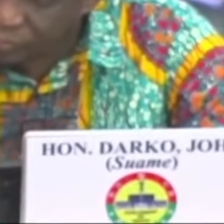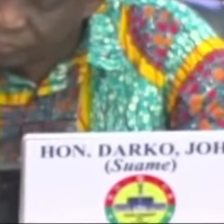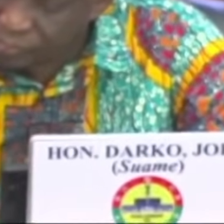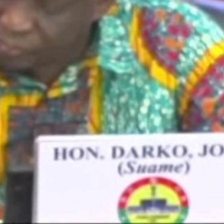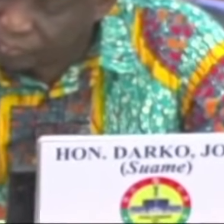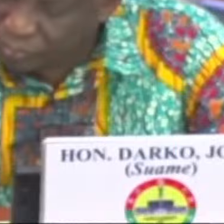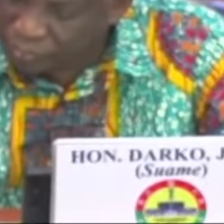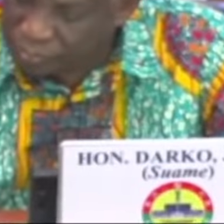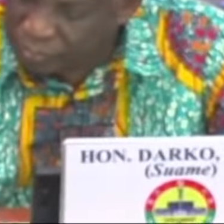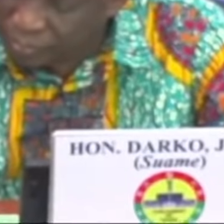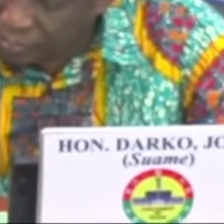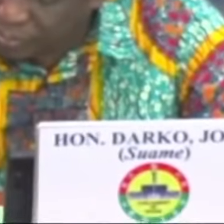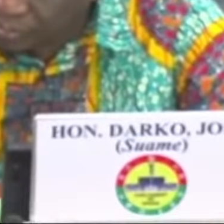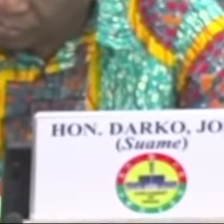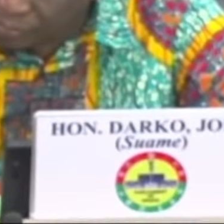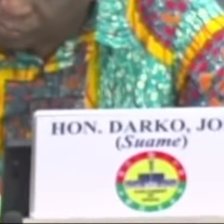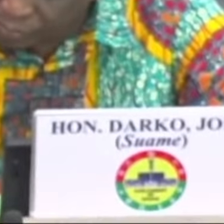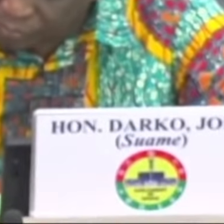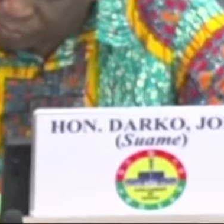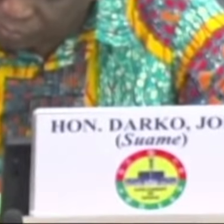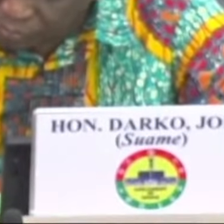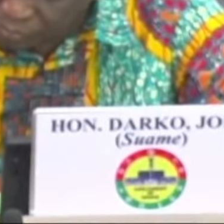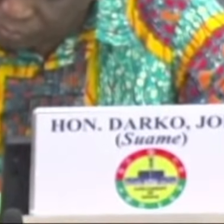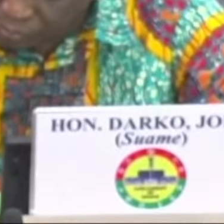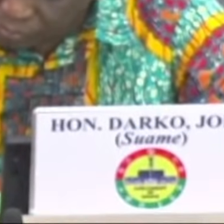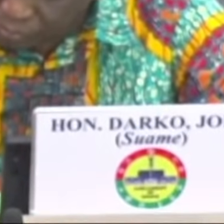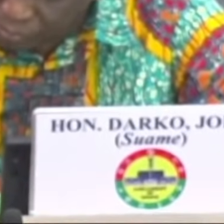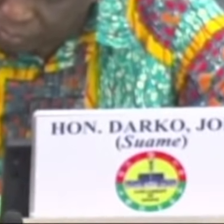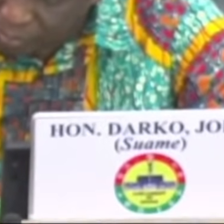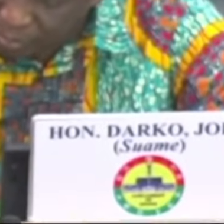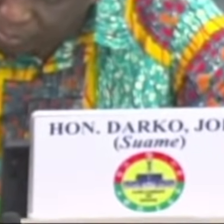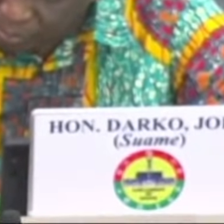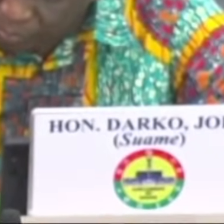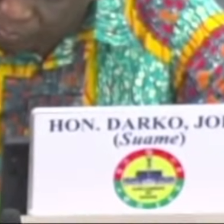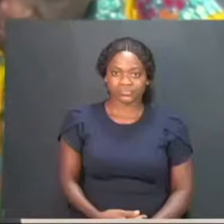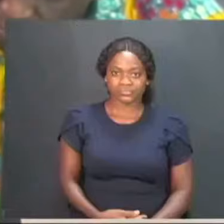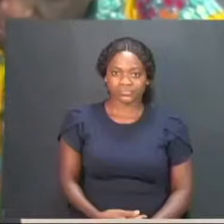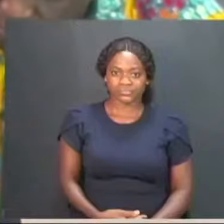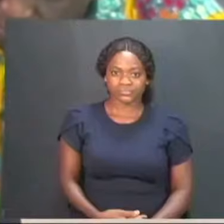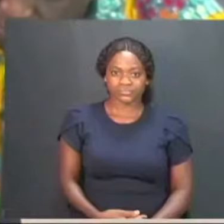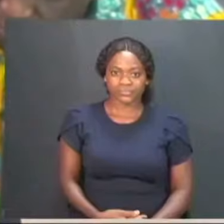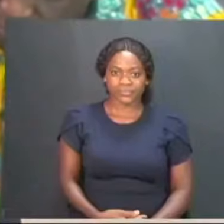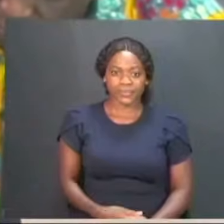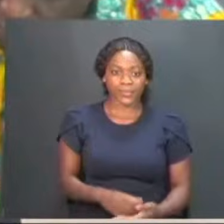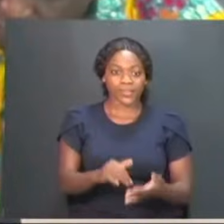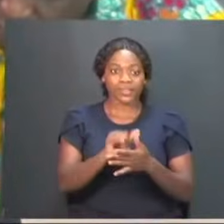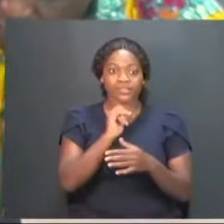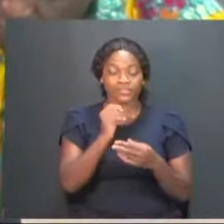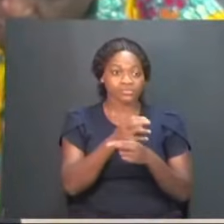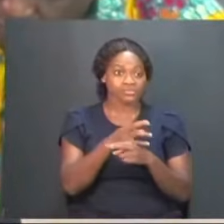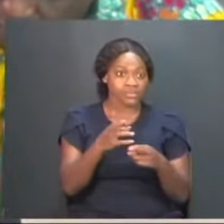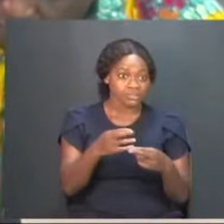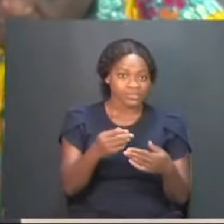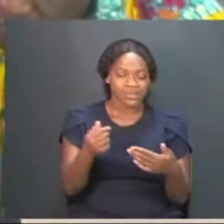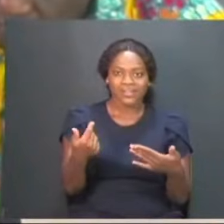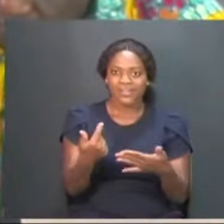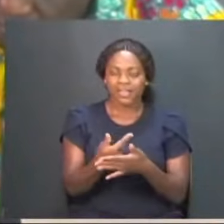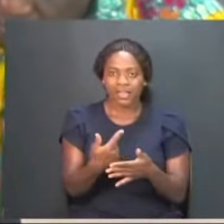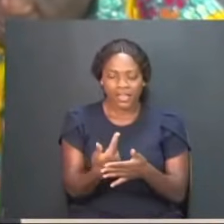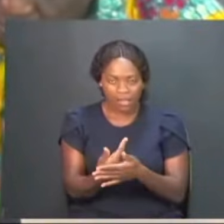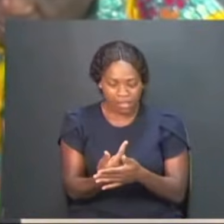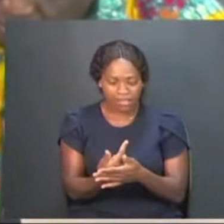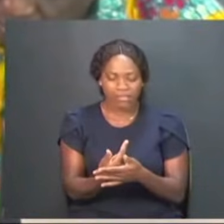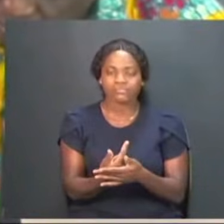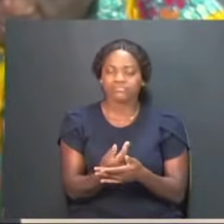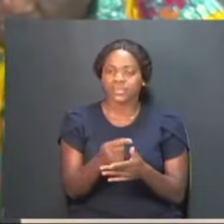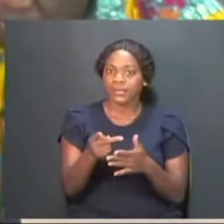emerging financial world that Ghana is not an island. Ghana is part of that global